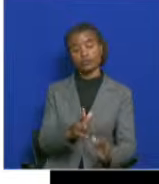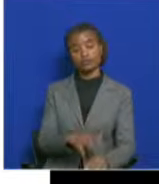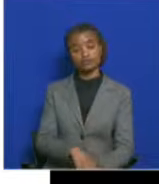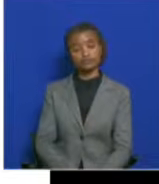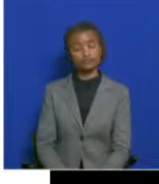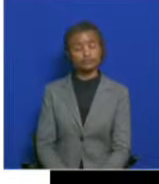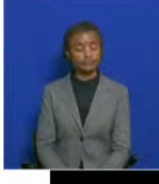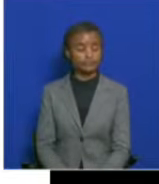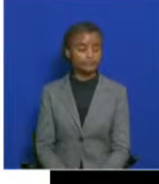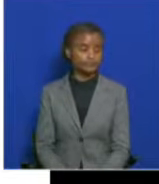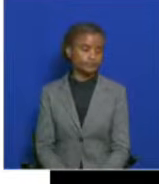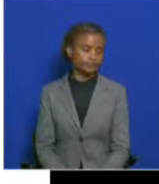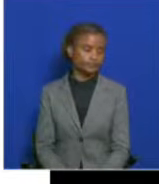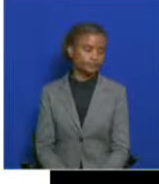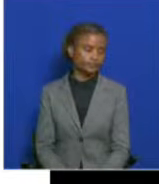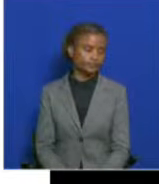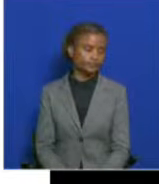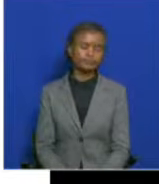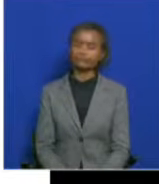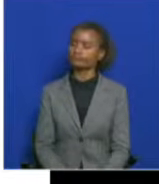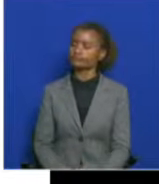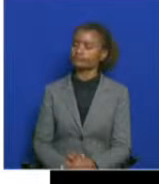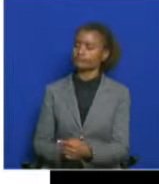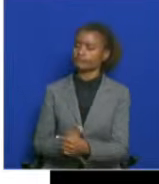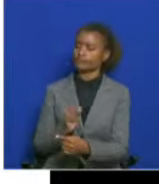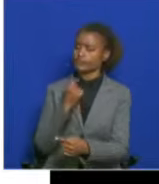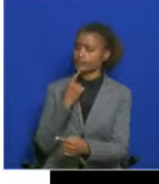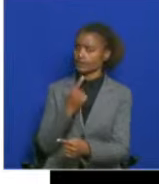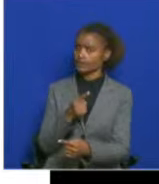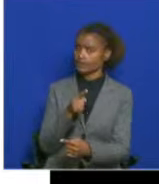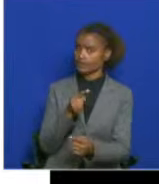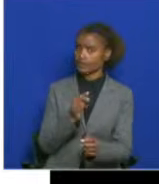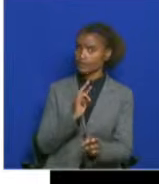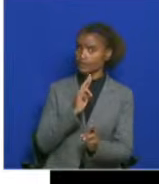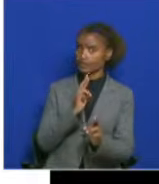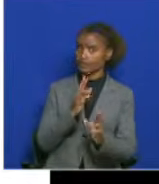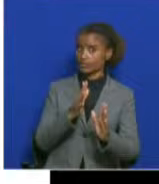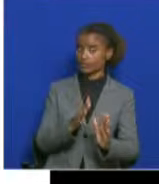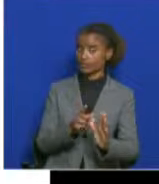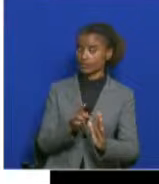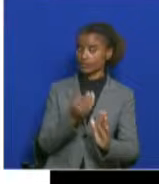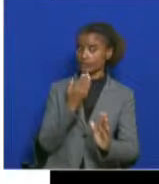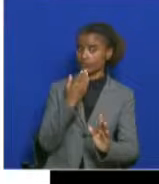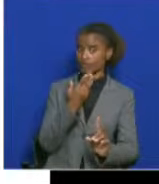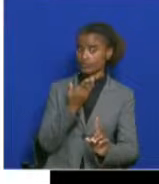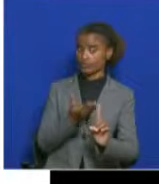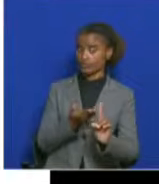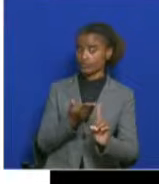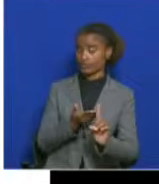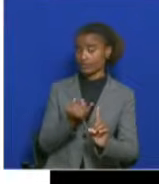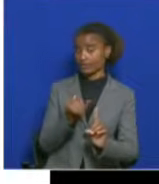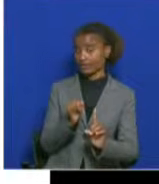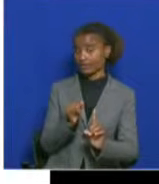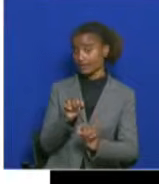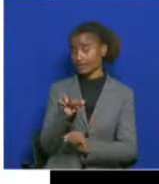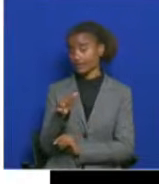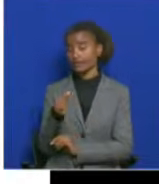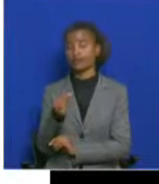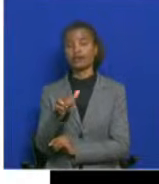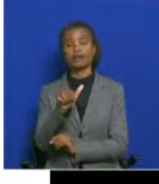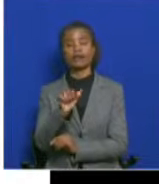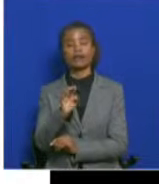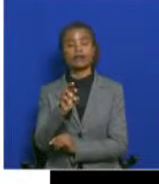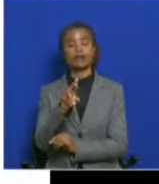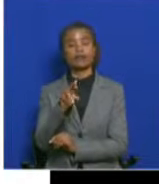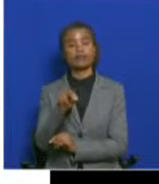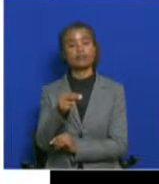You say who is the journalist that's being discussed? Is it still Mr. Abraham G? No, it's a different journalist. It's a journalist with the Daily